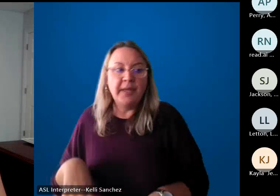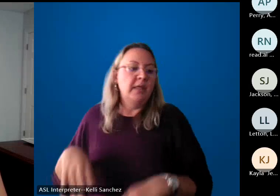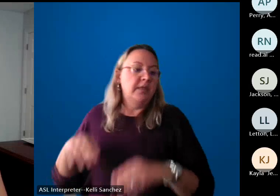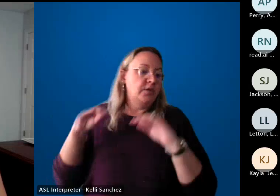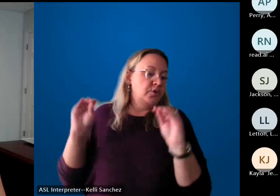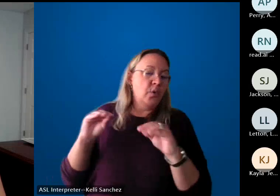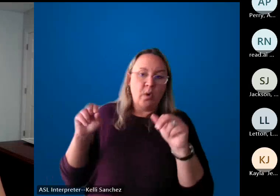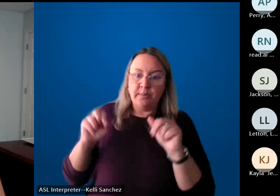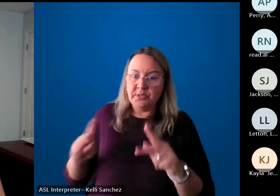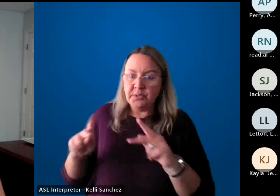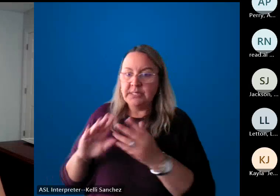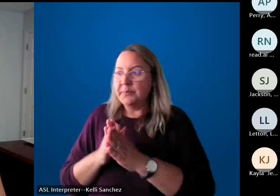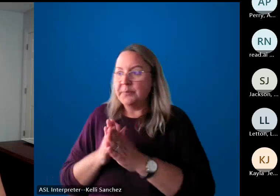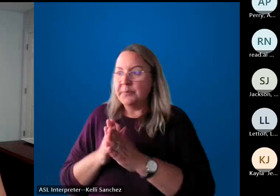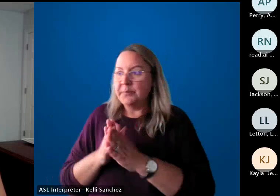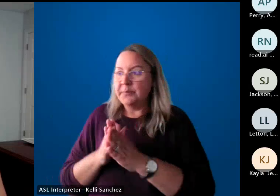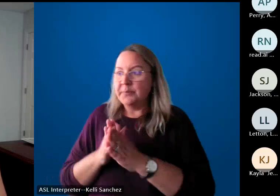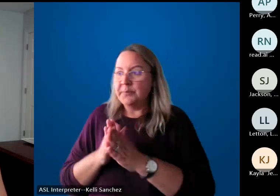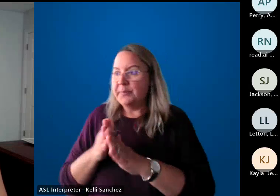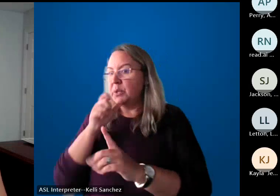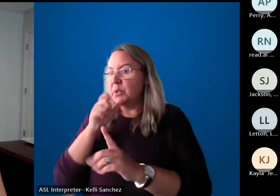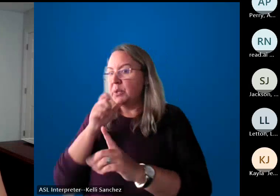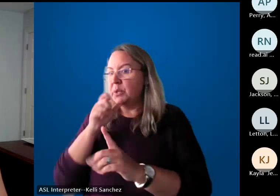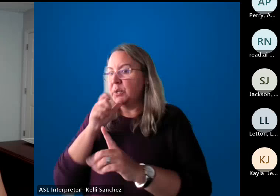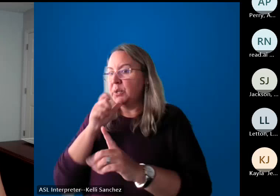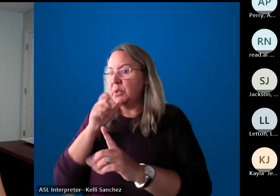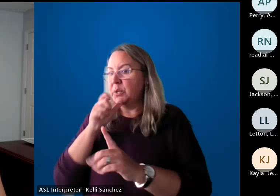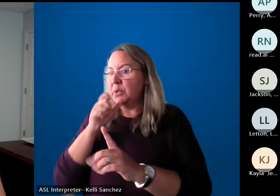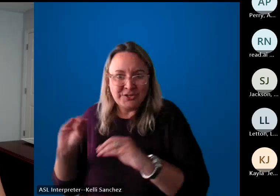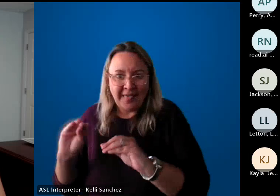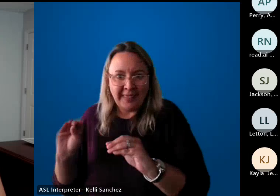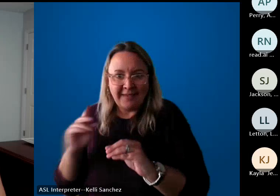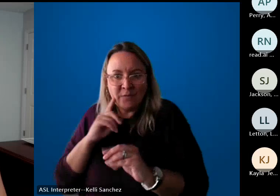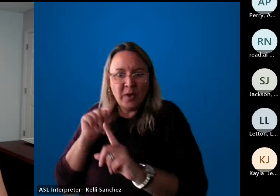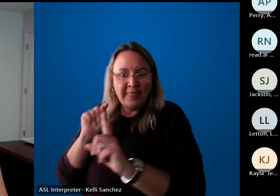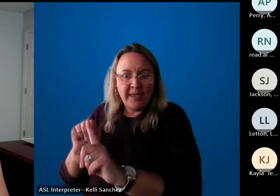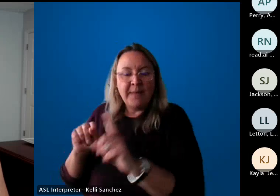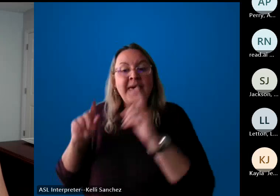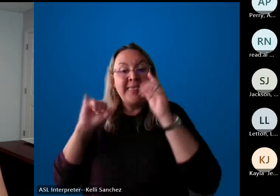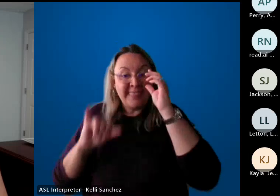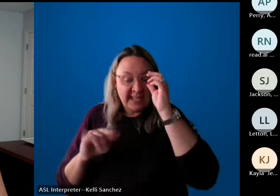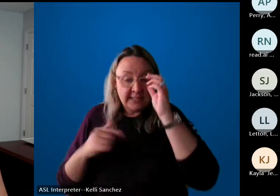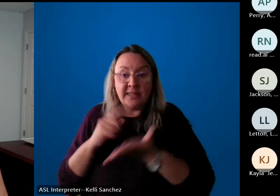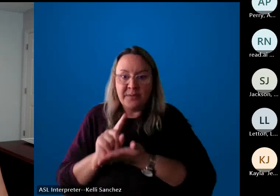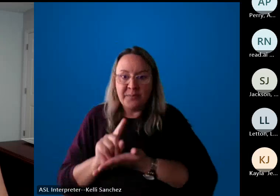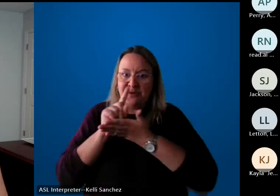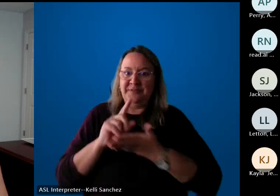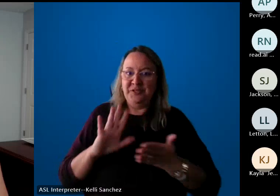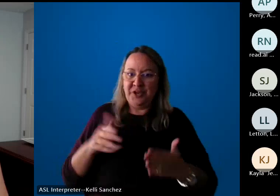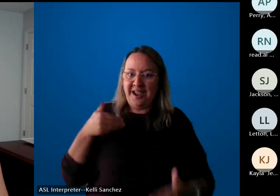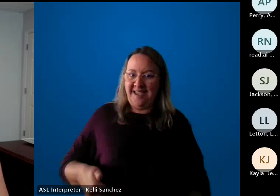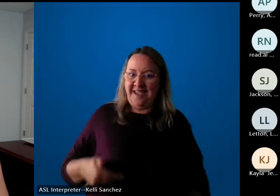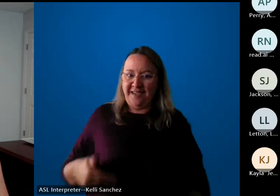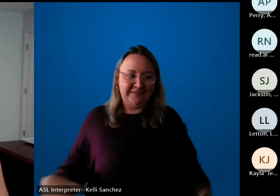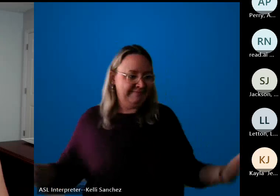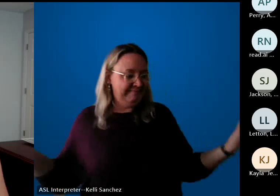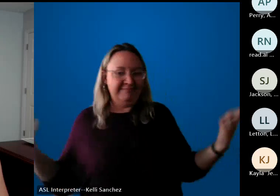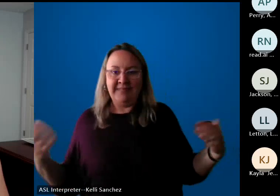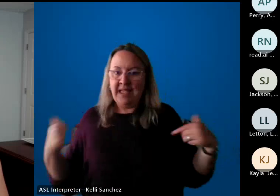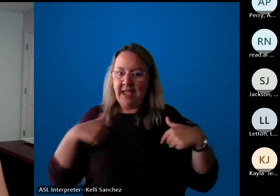to be whoever it is that they want to be in the world. And that's the privilege that I have. I am